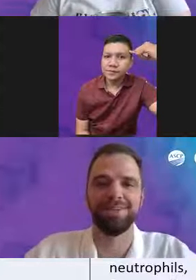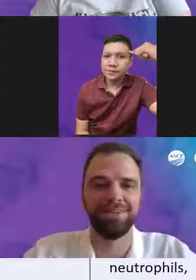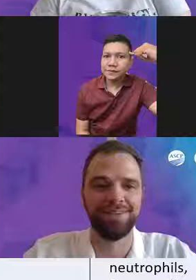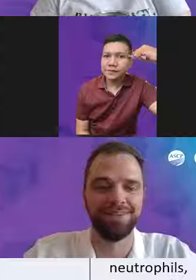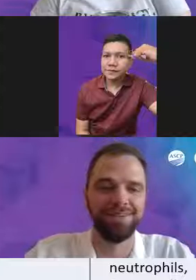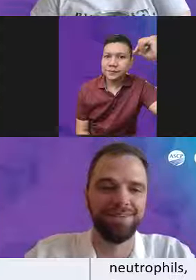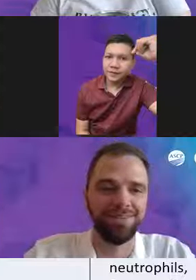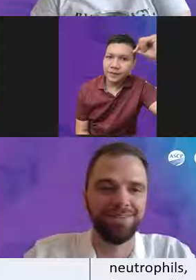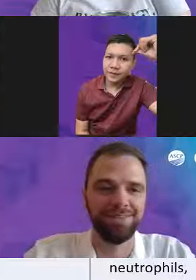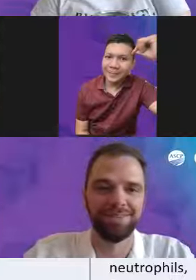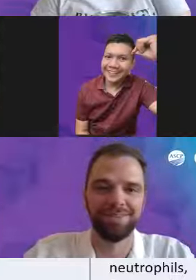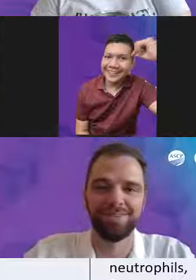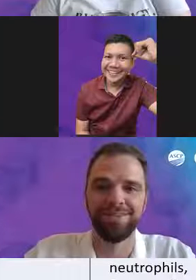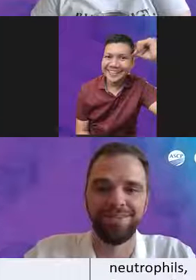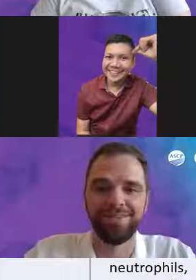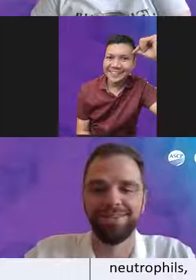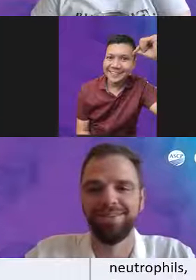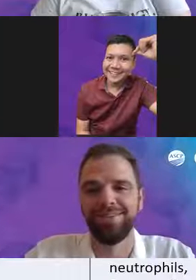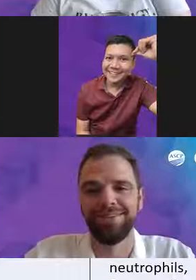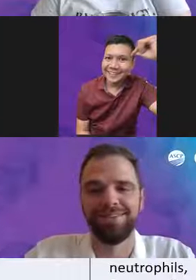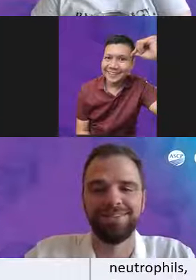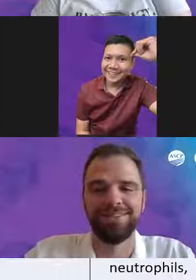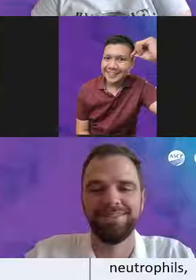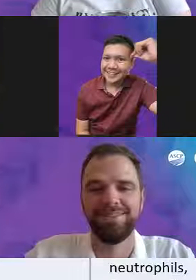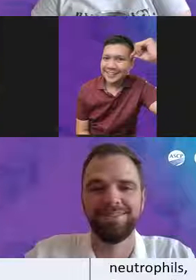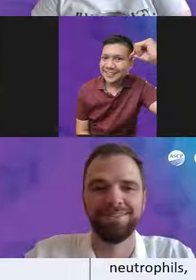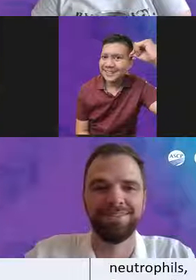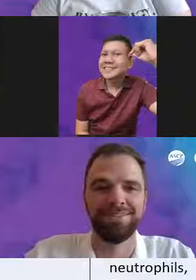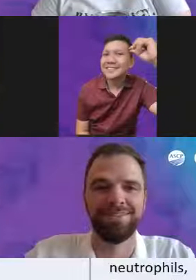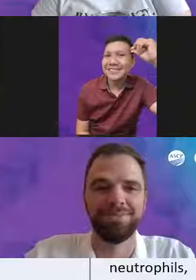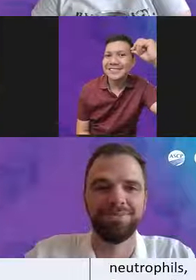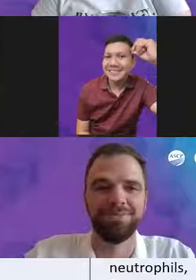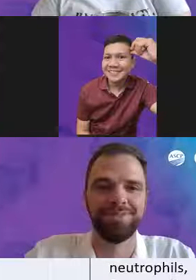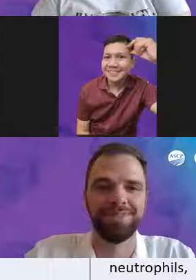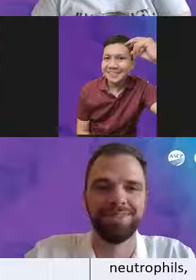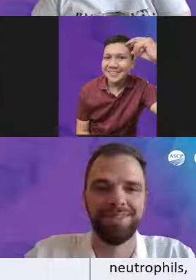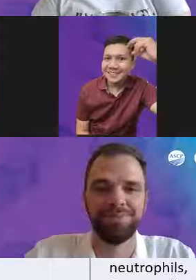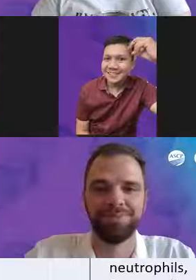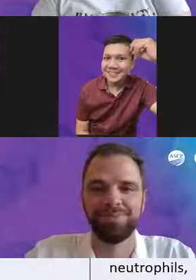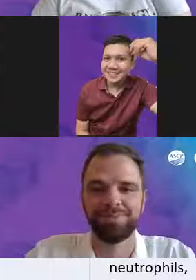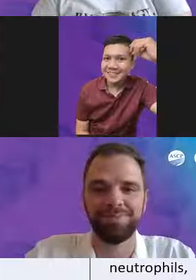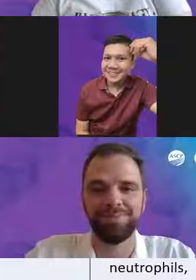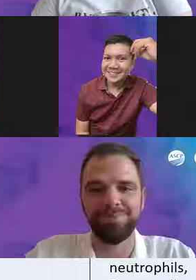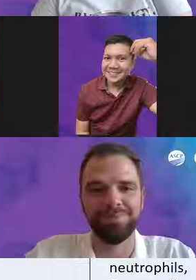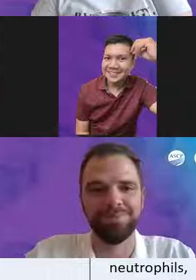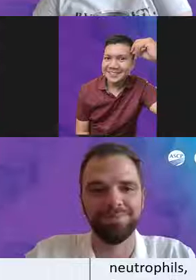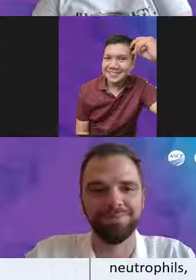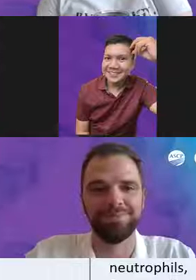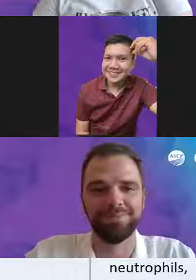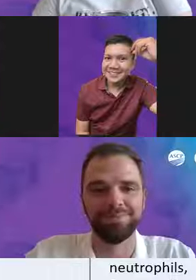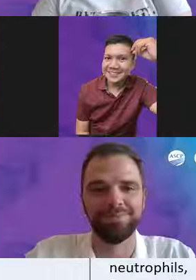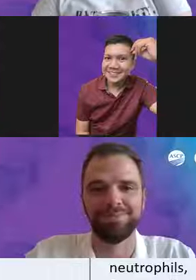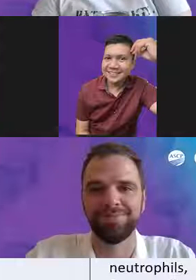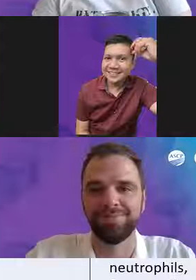over there. And College of Southern Maryland is leading right behind them, which they did last week too. So these